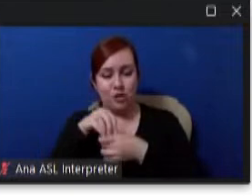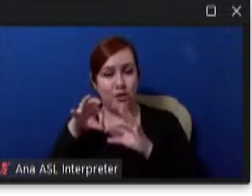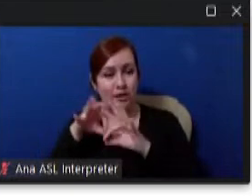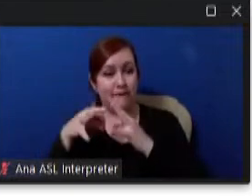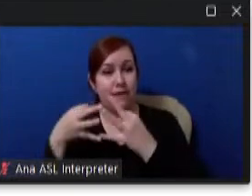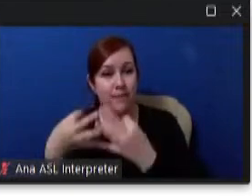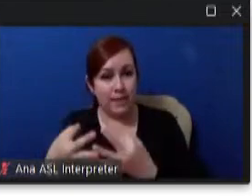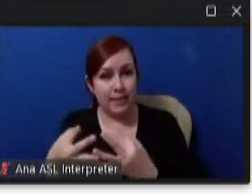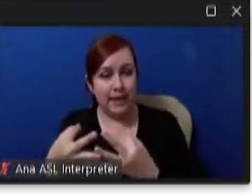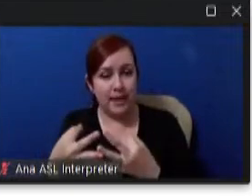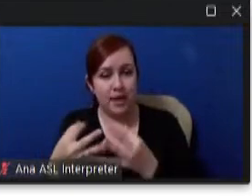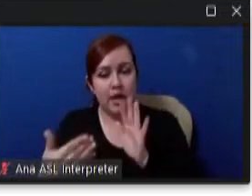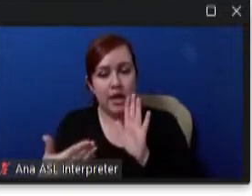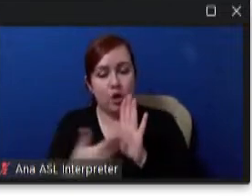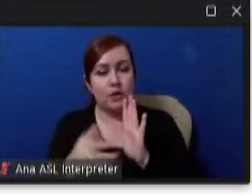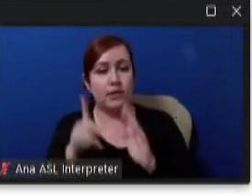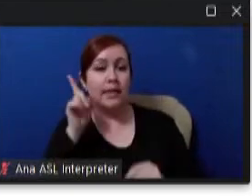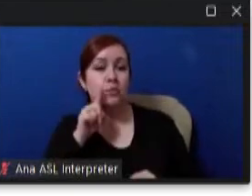intrafamily violence